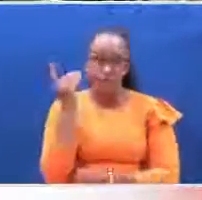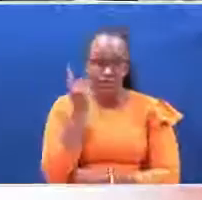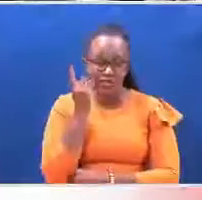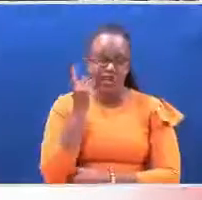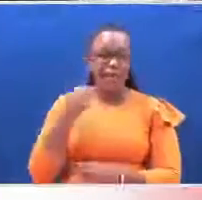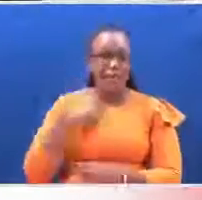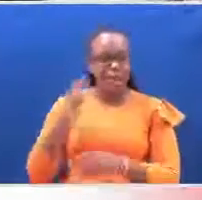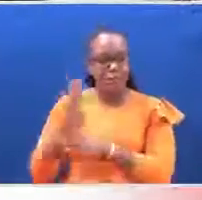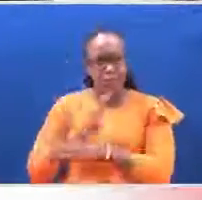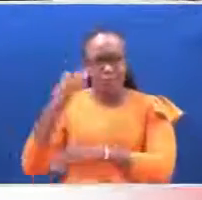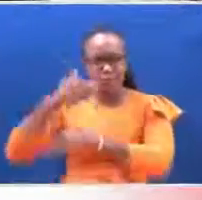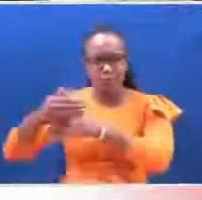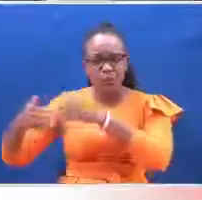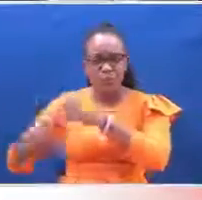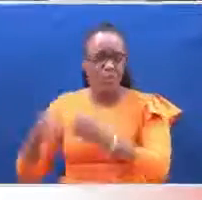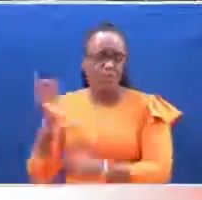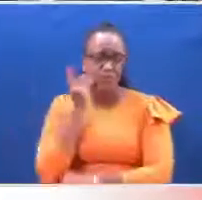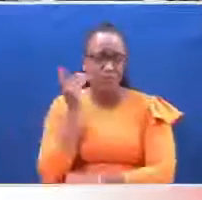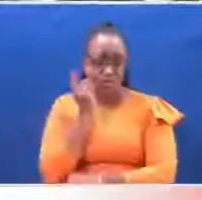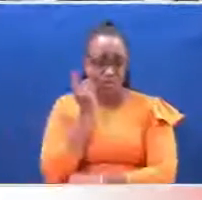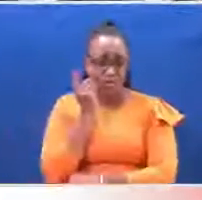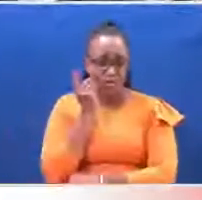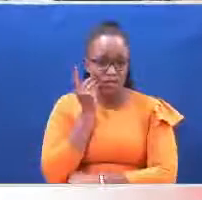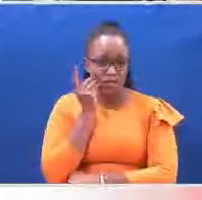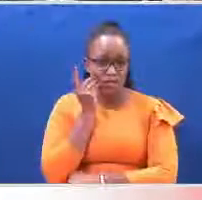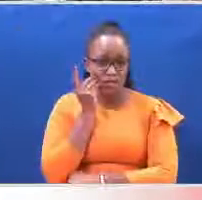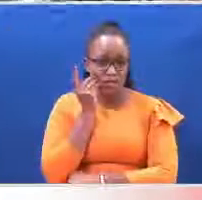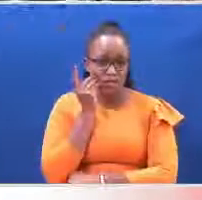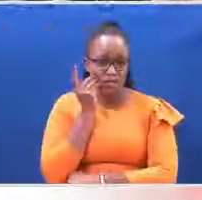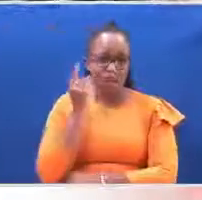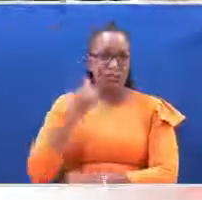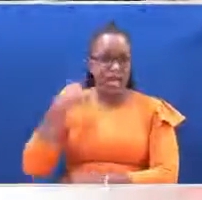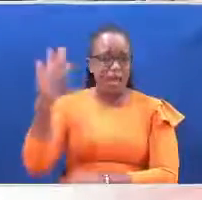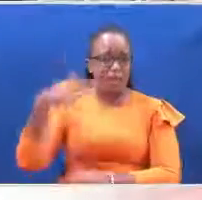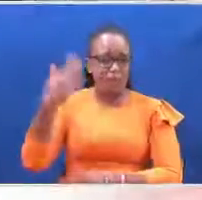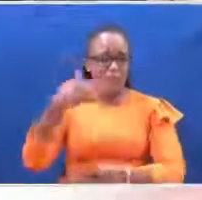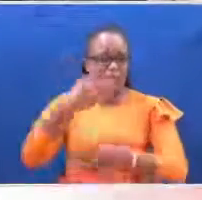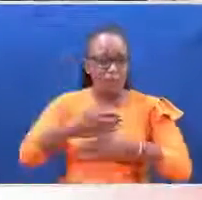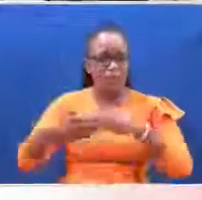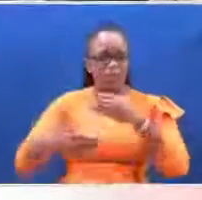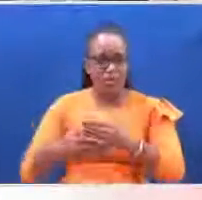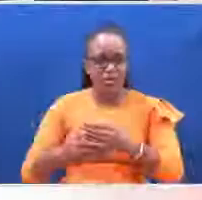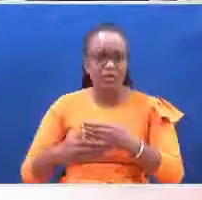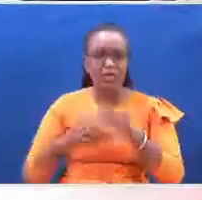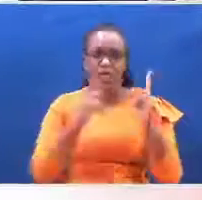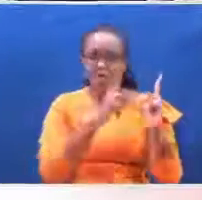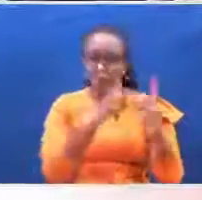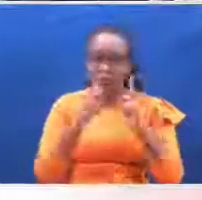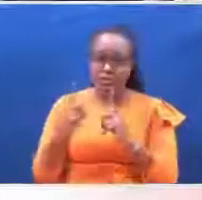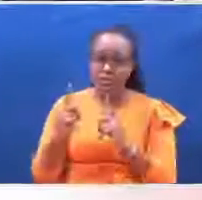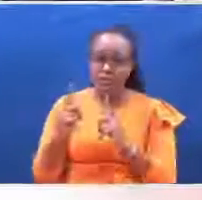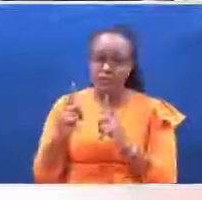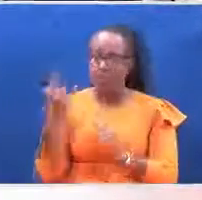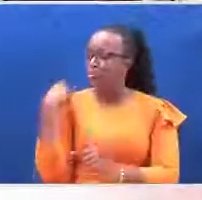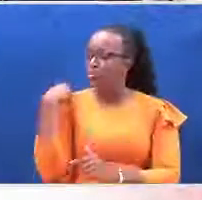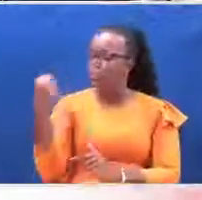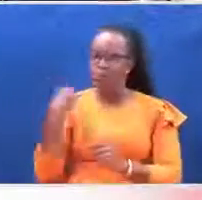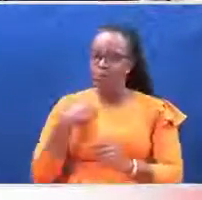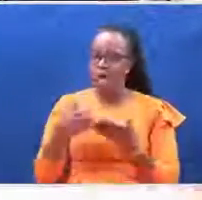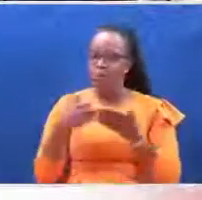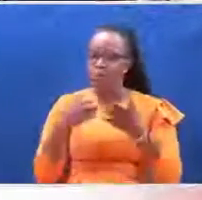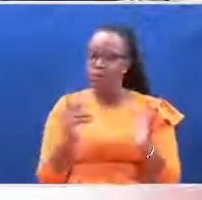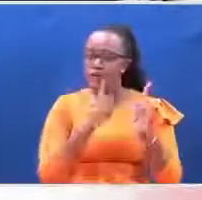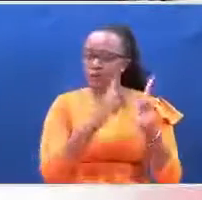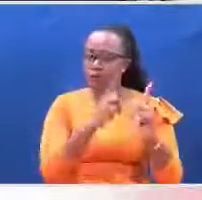building dormitories. I'm busy doing that. And they build and they bring them down. I'm busy building libraries. I've just opened a library in